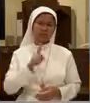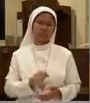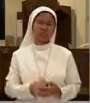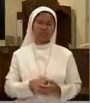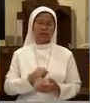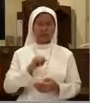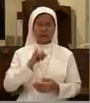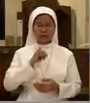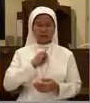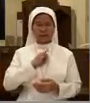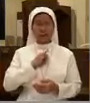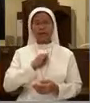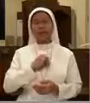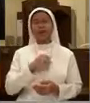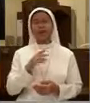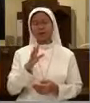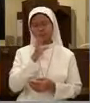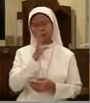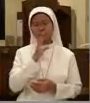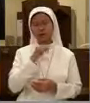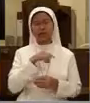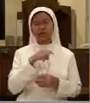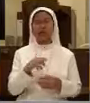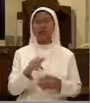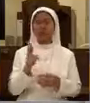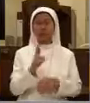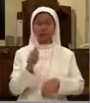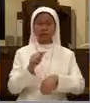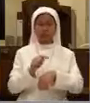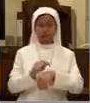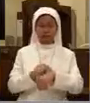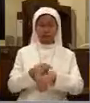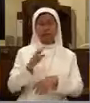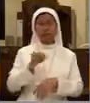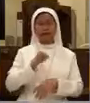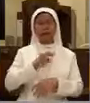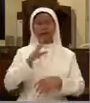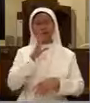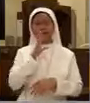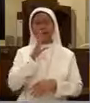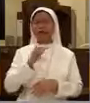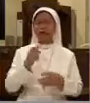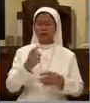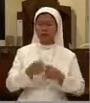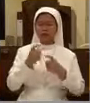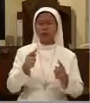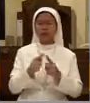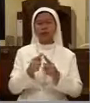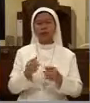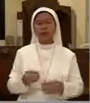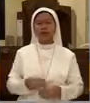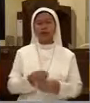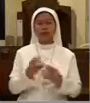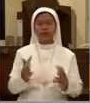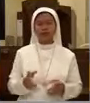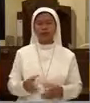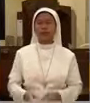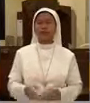of time on this because I always hear, gifted to give, gifted to give, gifted to